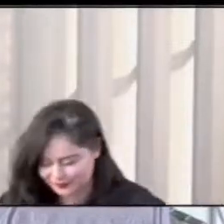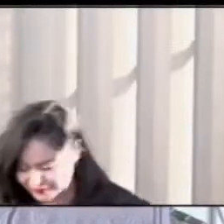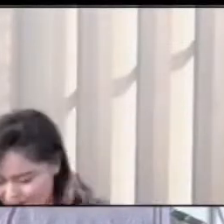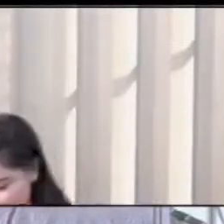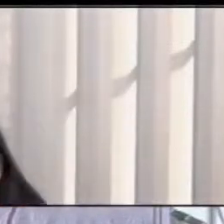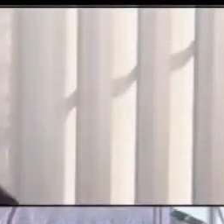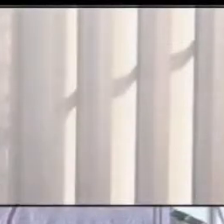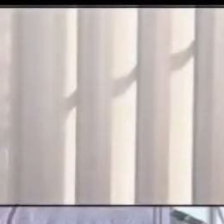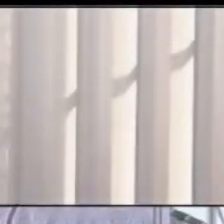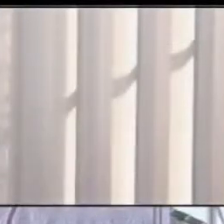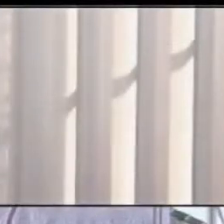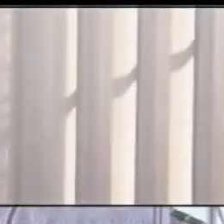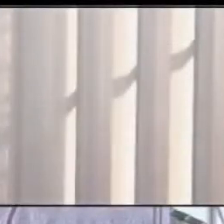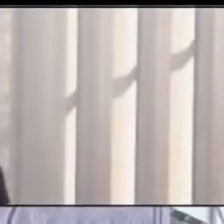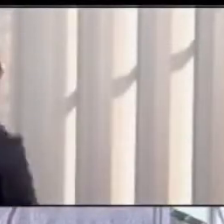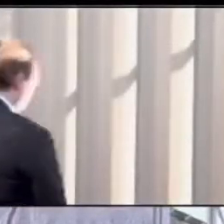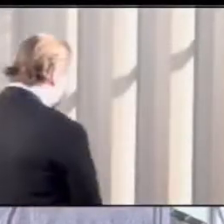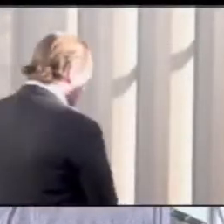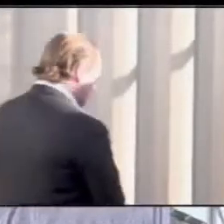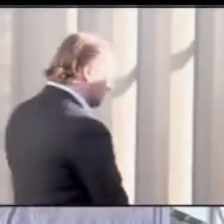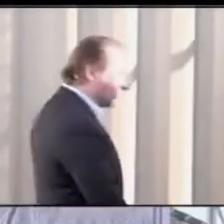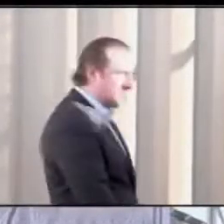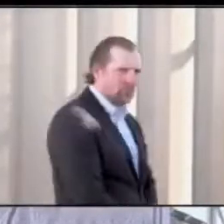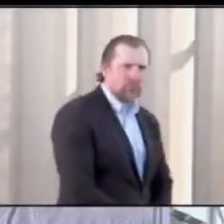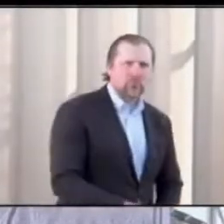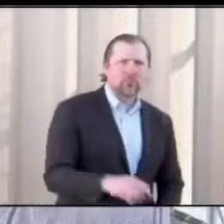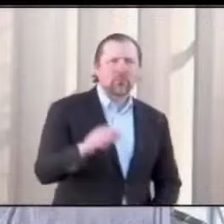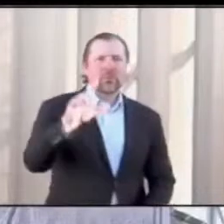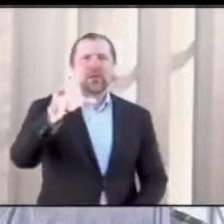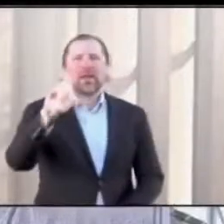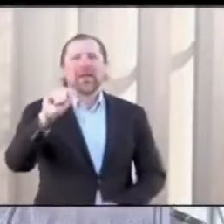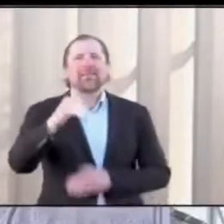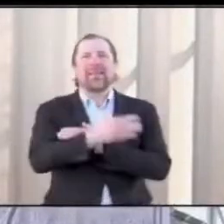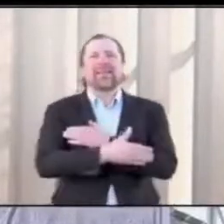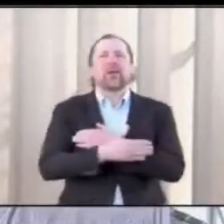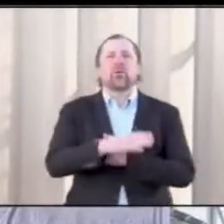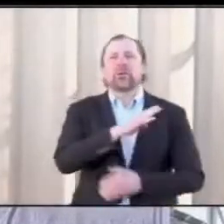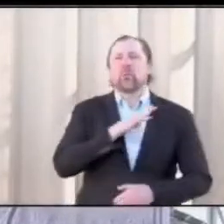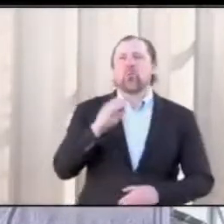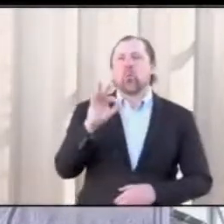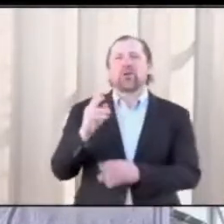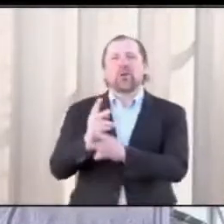Los Angeles County Board of Supervisors, Lindsay Horath.